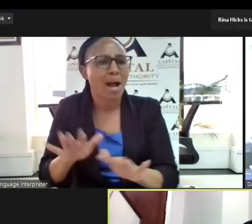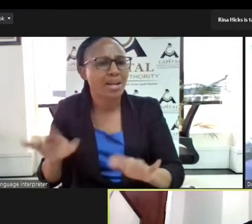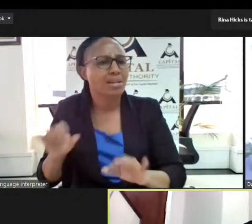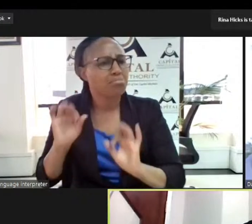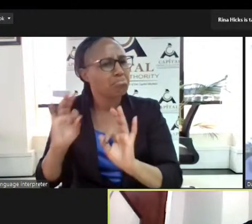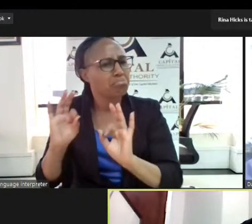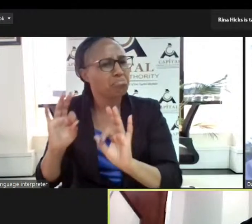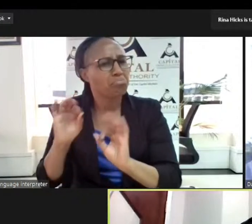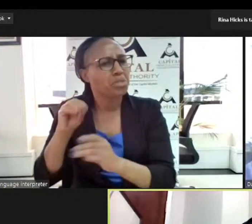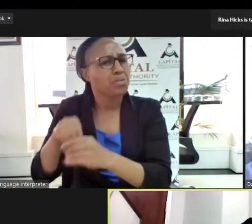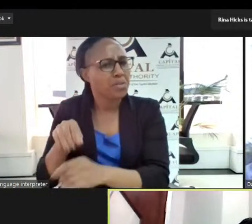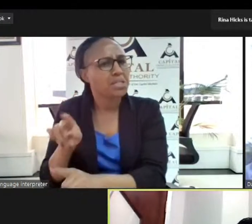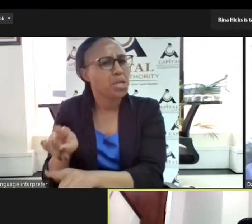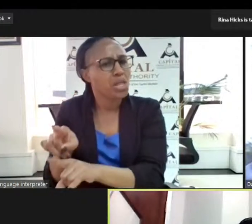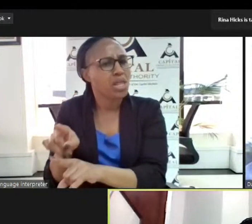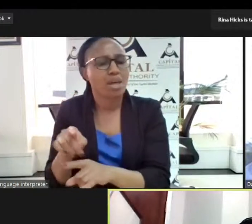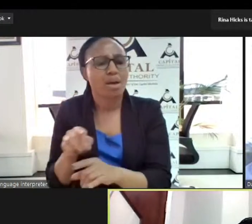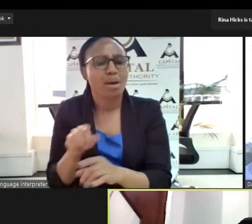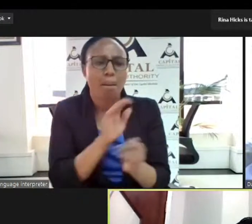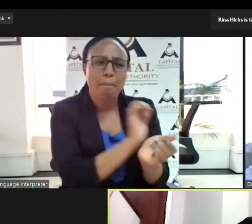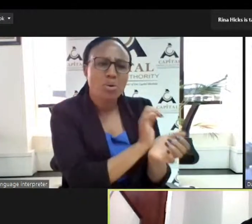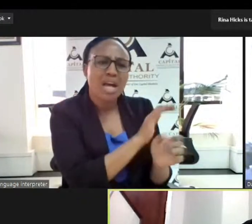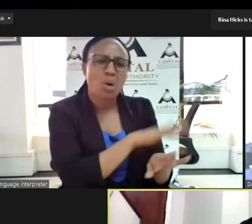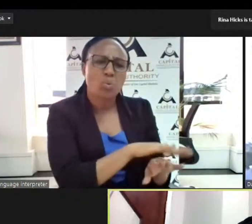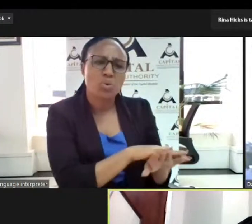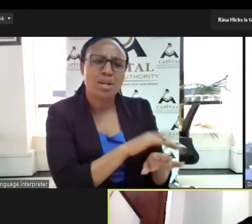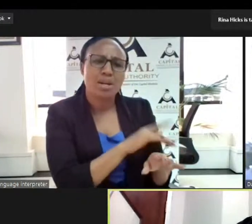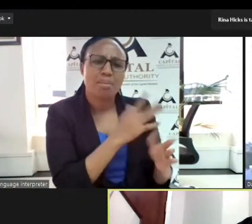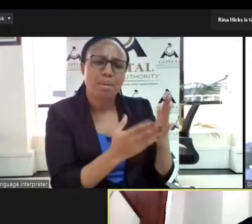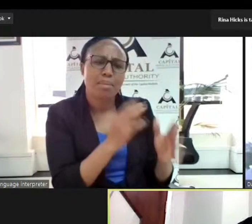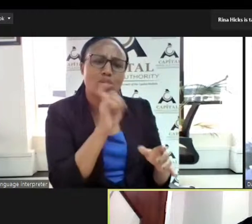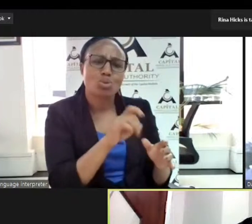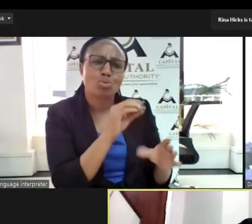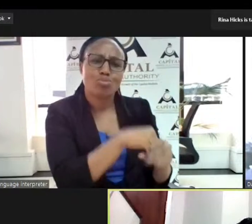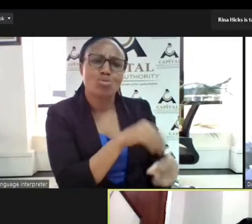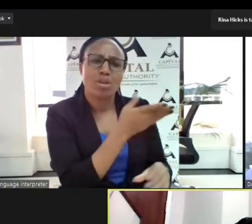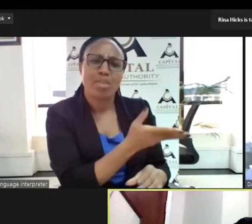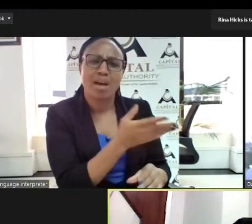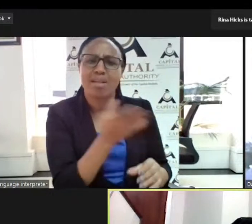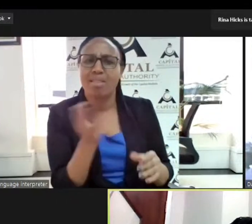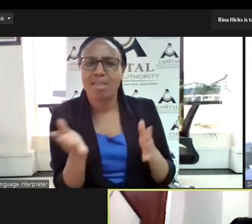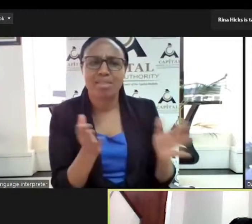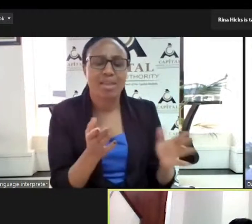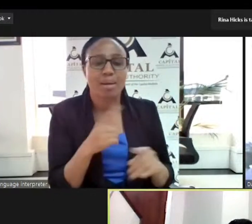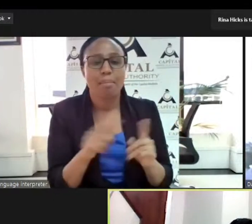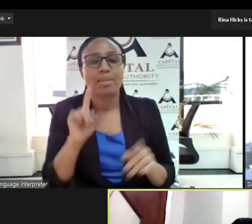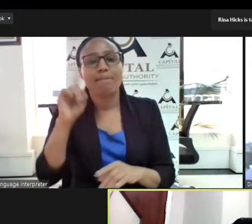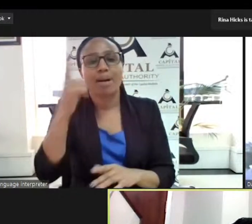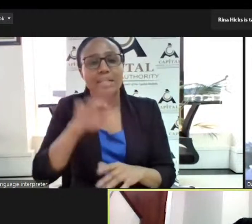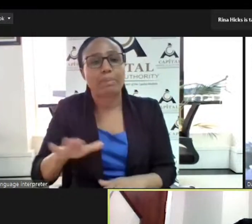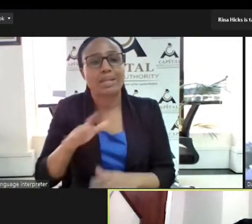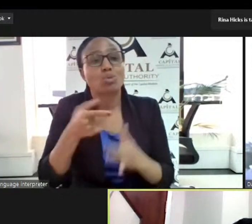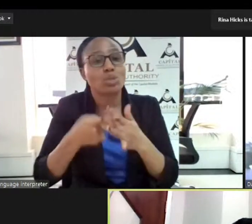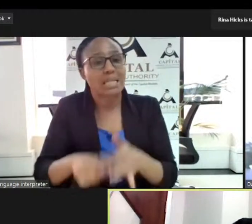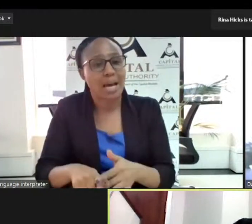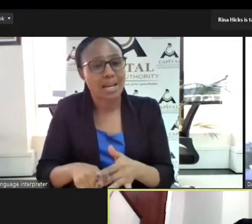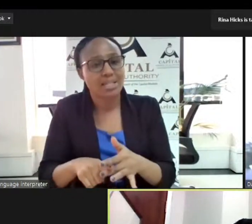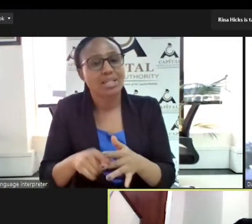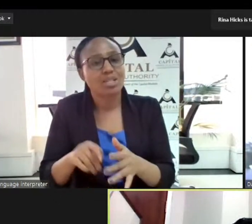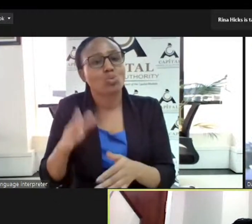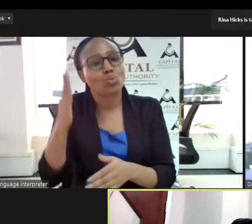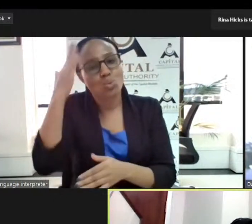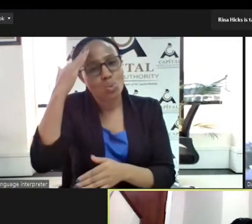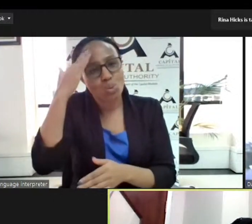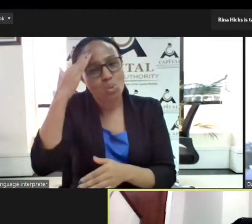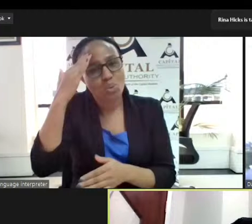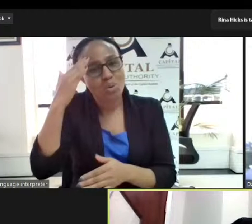invest, and the bonds are good, and perhaps I should put my money in this or the other. But the first place to begin is to find out,